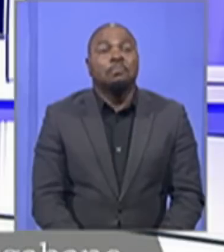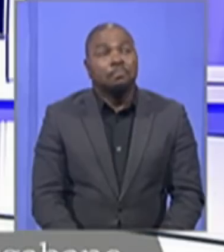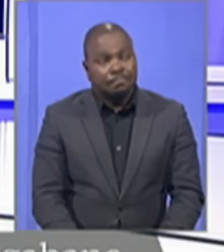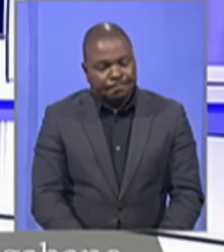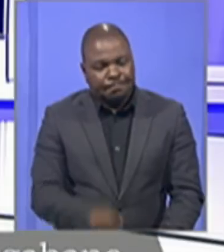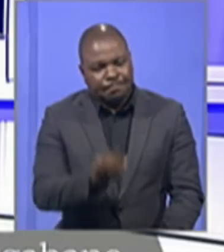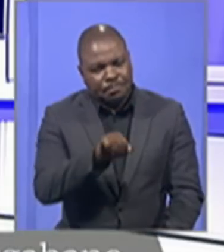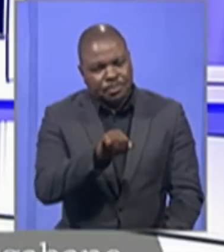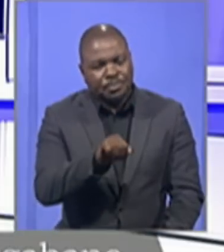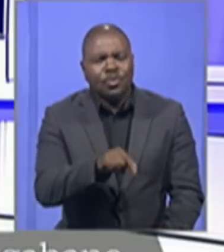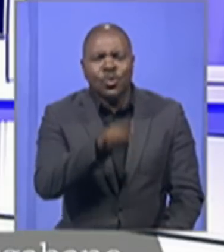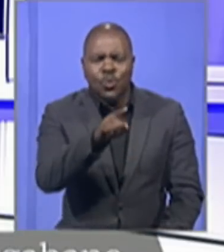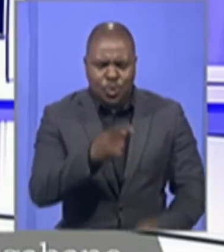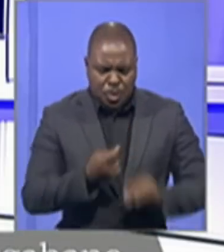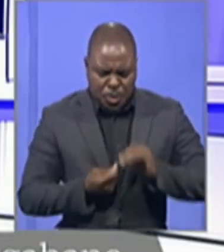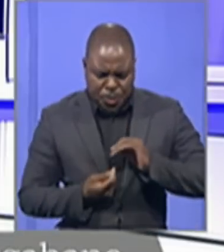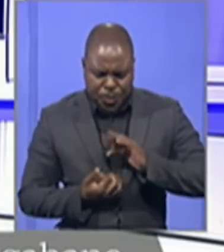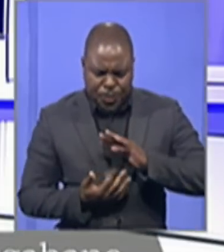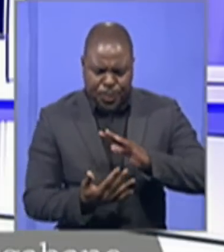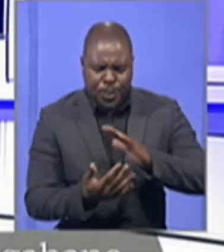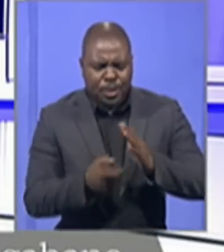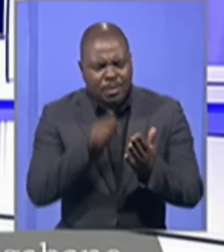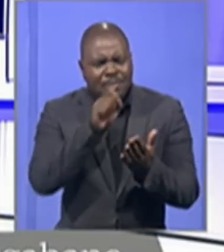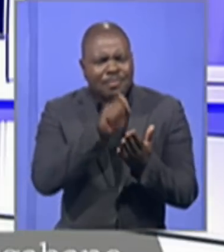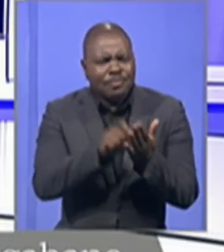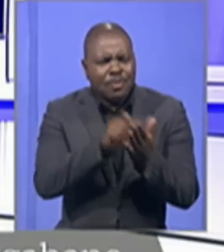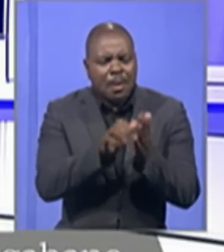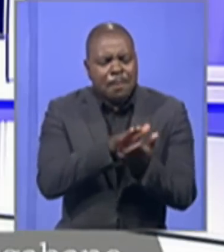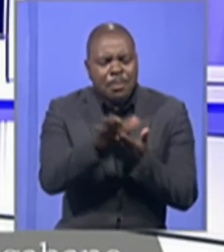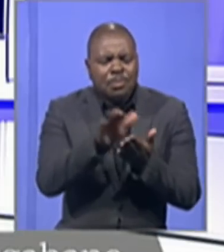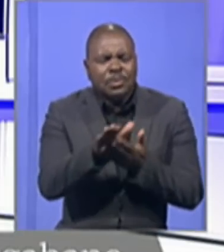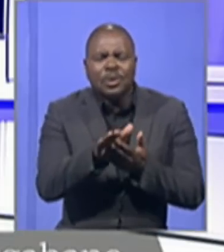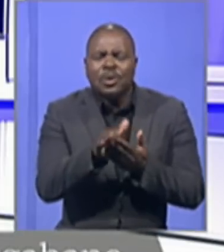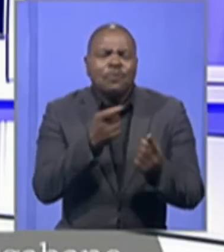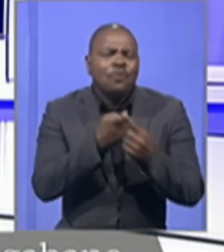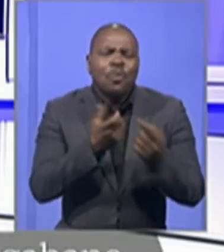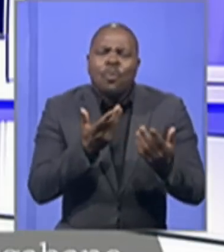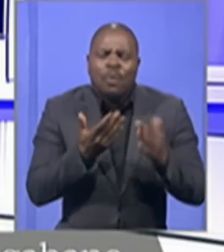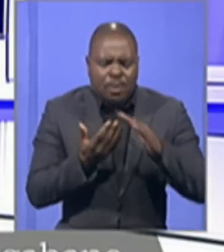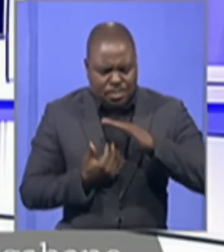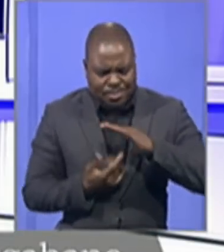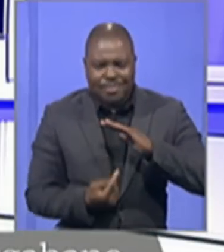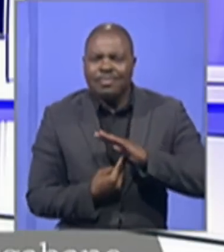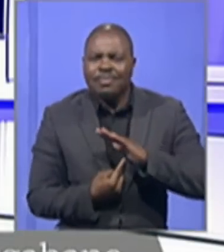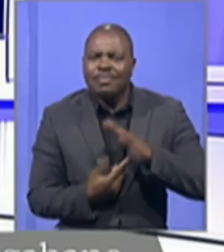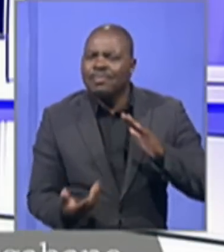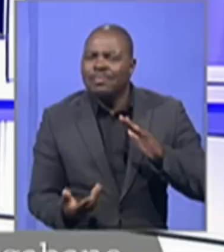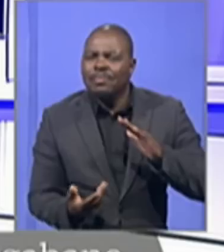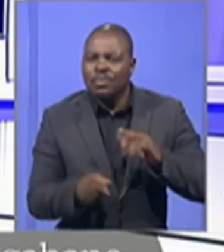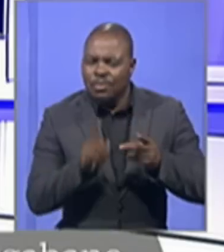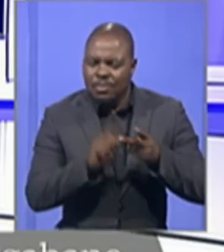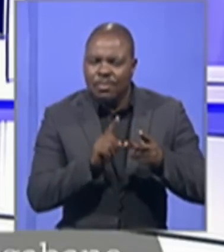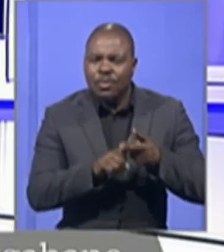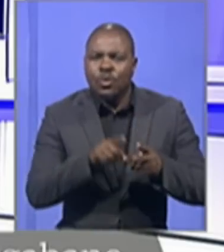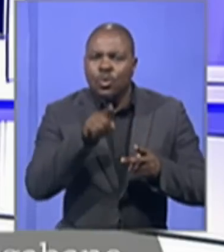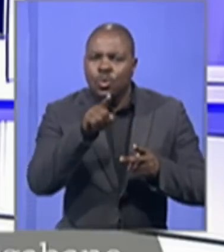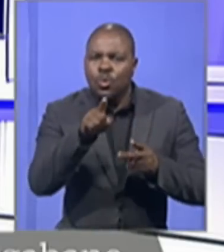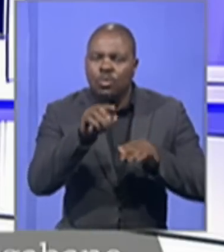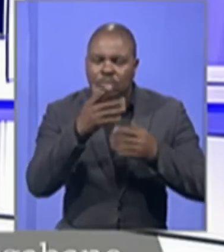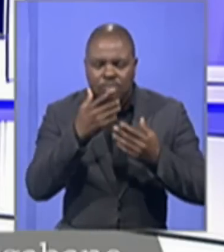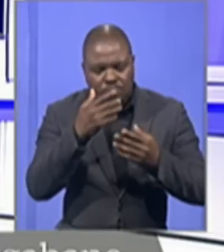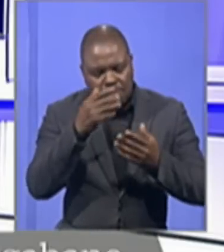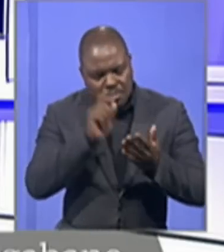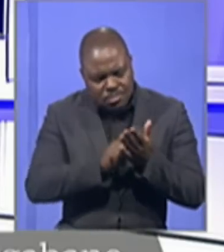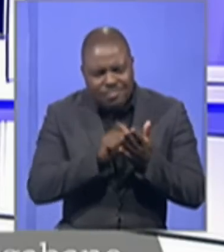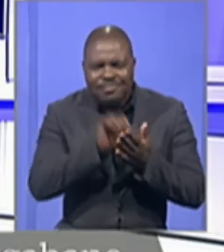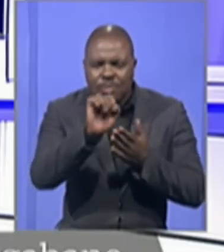Ngwaneso, ebe tjheseho ya bongodi e susumeditswe ke eng kapa ke mang mohlomong mme ke molaetsa o feng o hangata o fetisang?